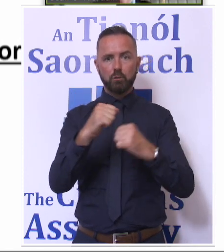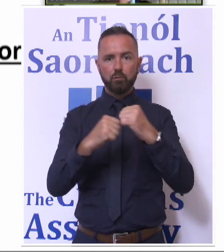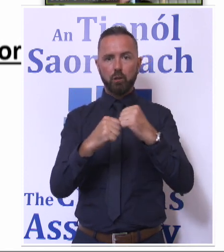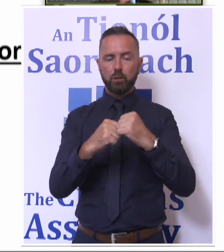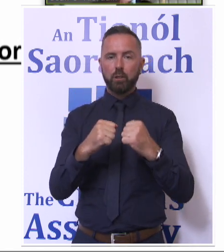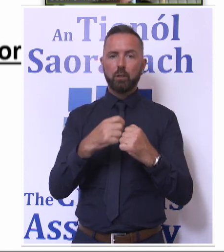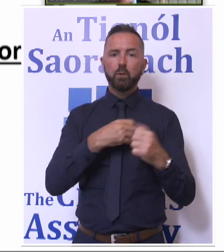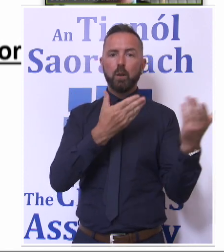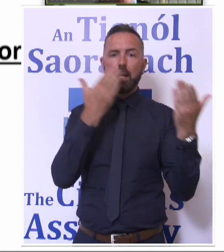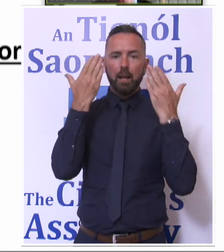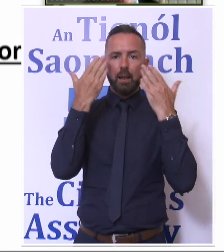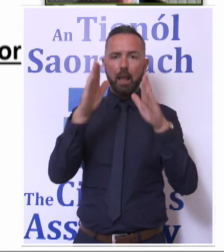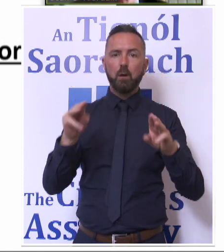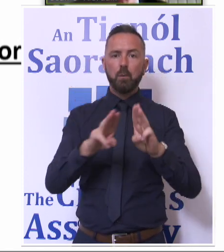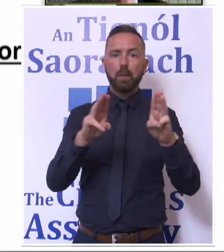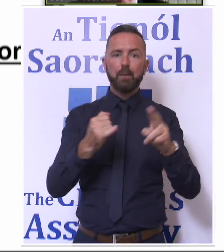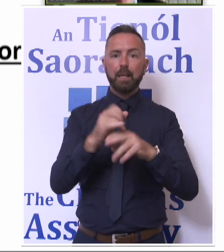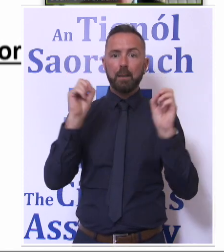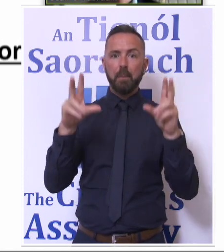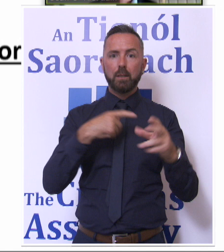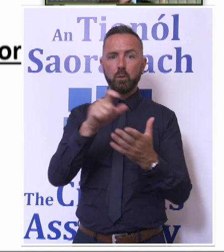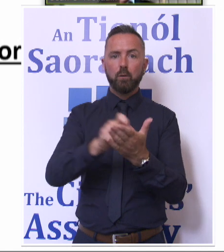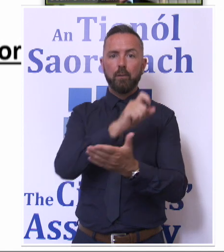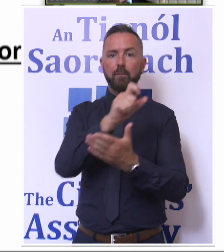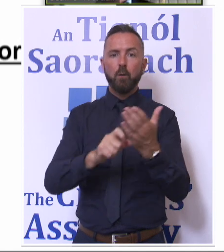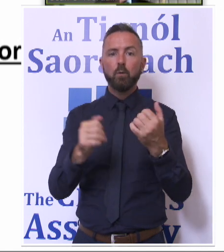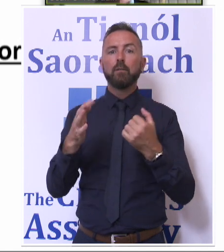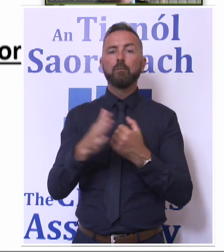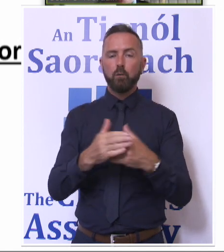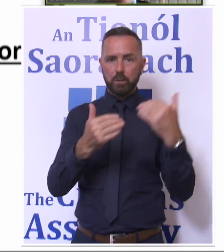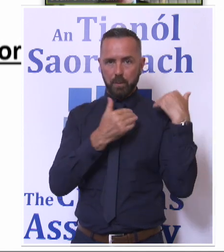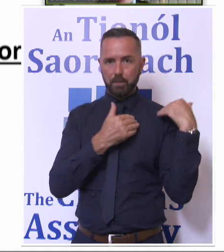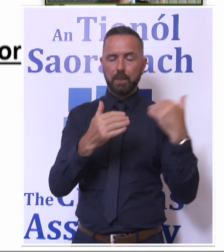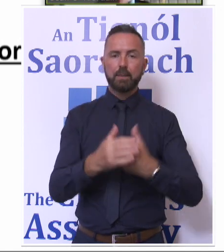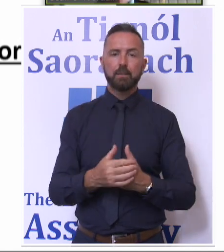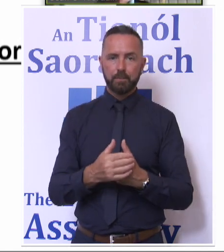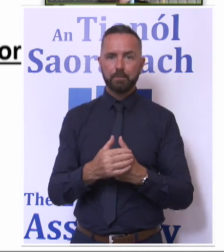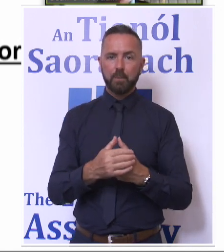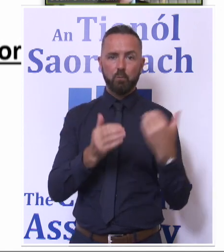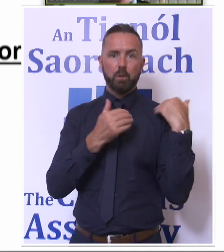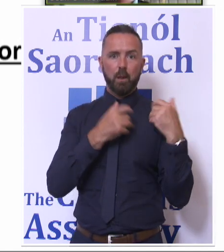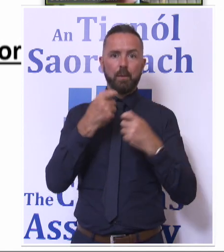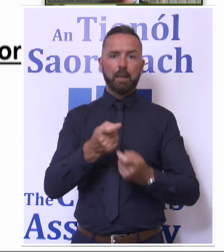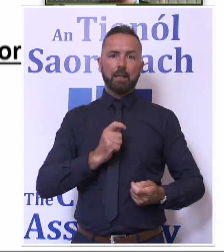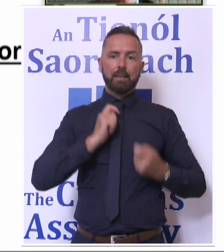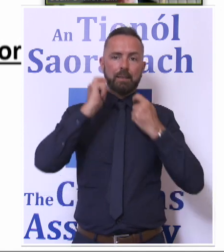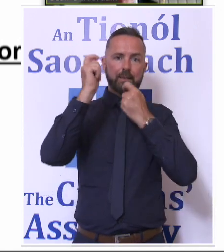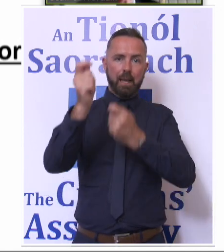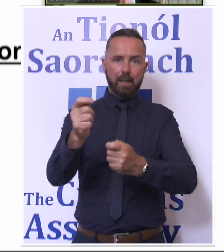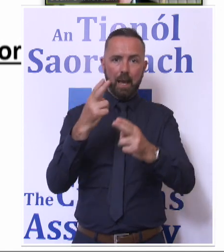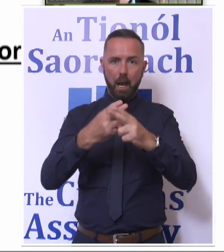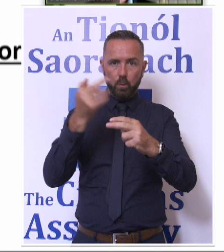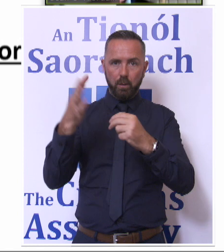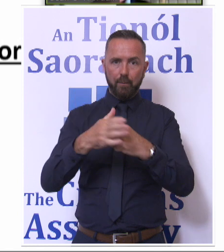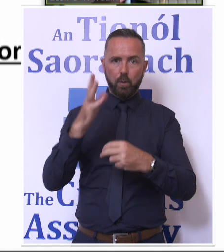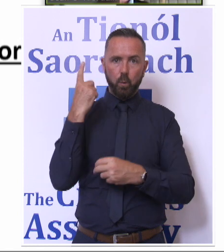allow the people of Greater Manchester to vote for responsibilities that would be delegated back out of Whitehall in